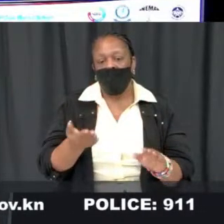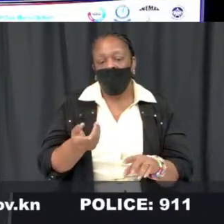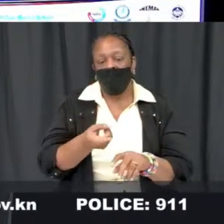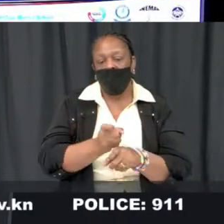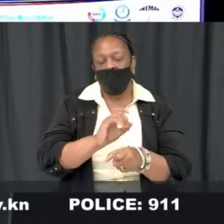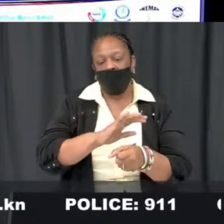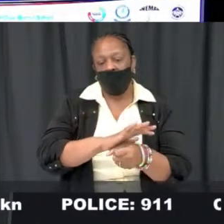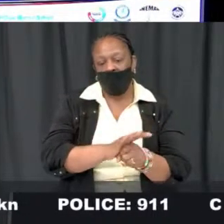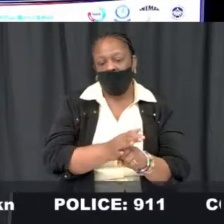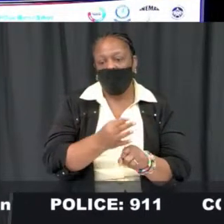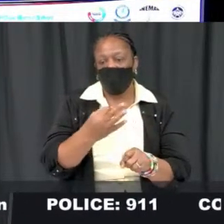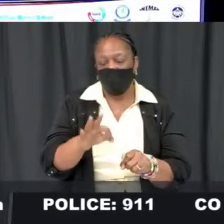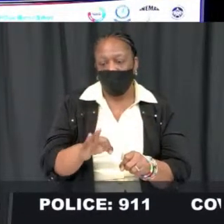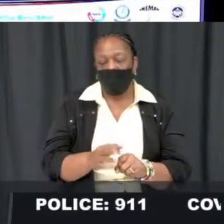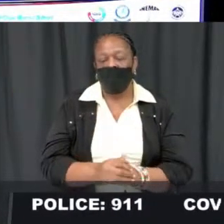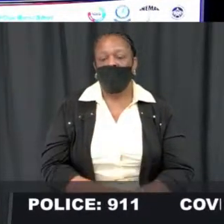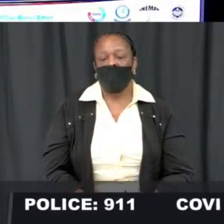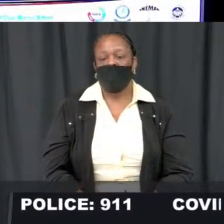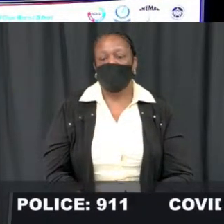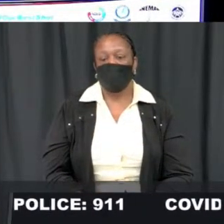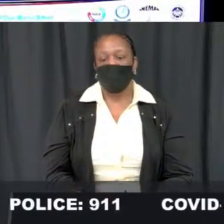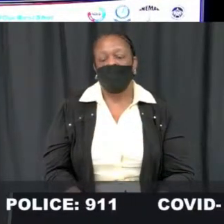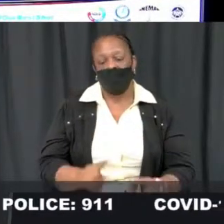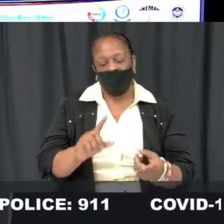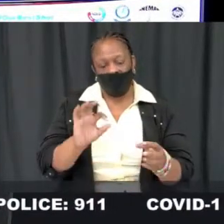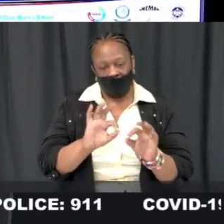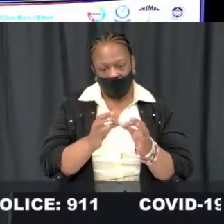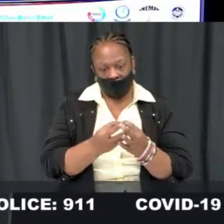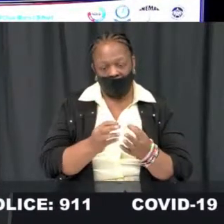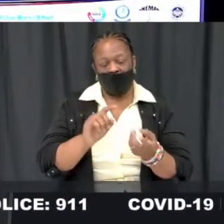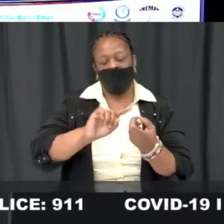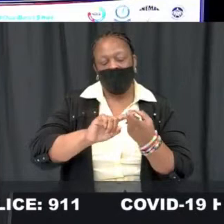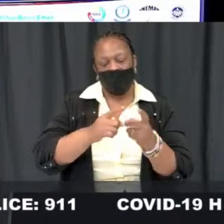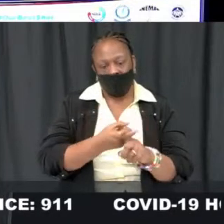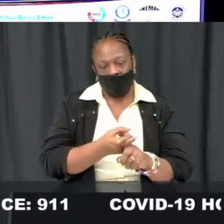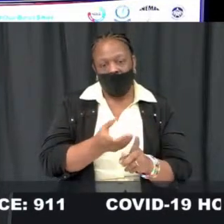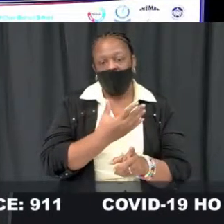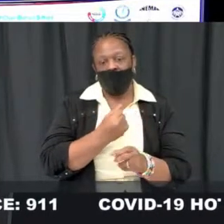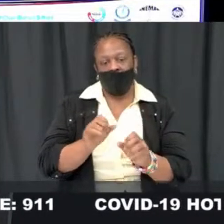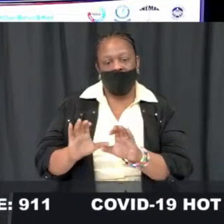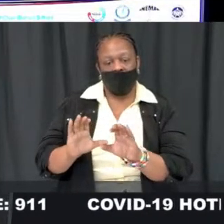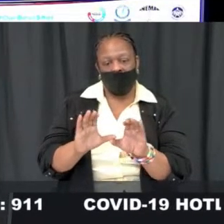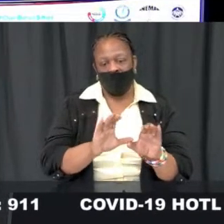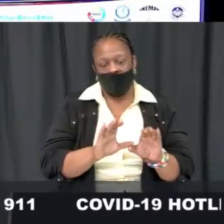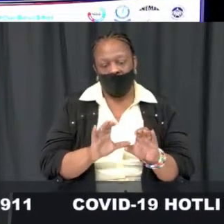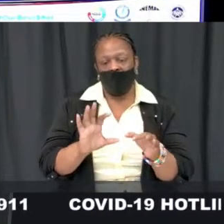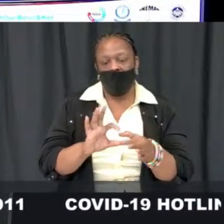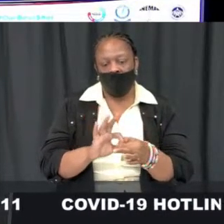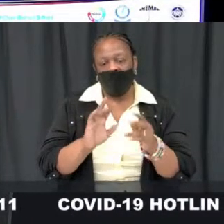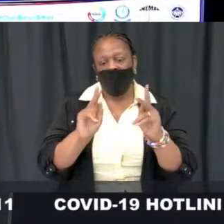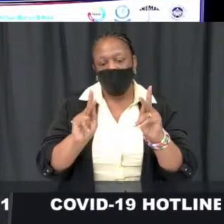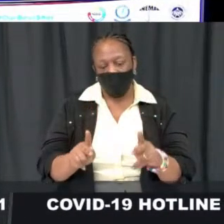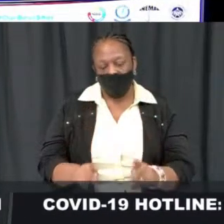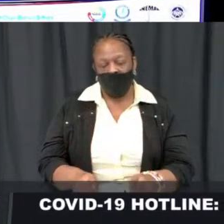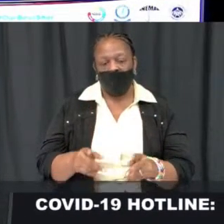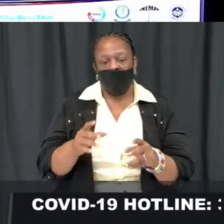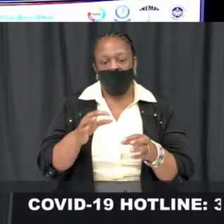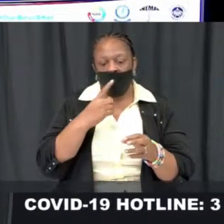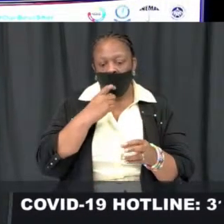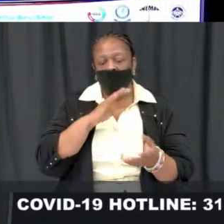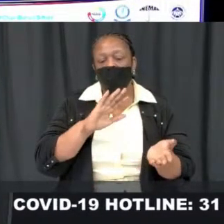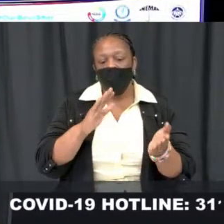friends and even the community from where the deceased came from. And to say, as I said